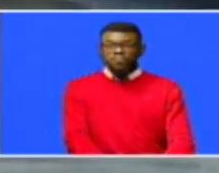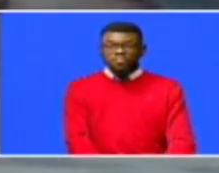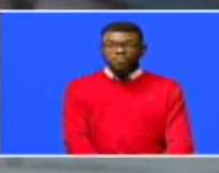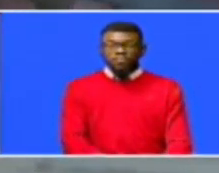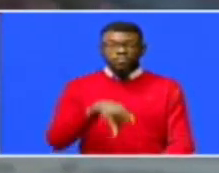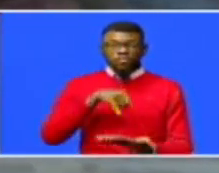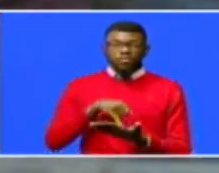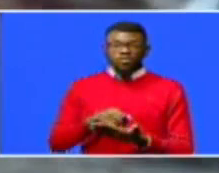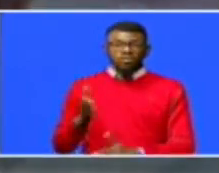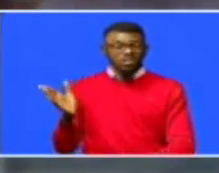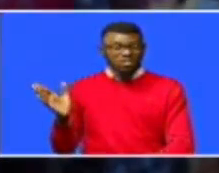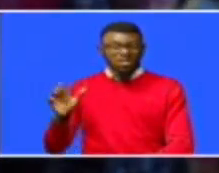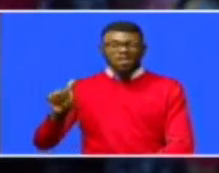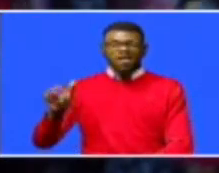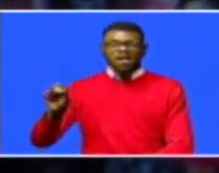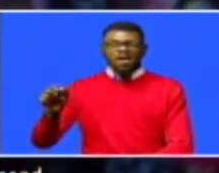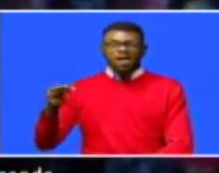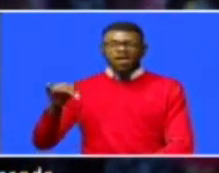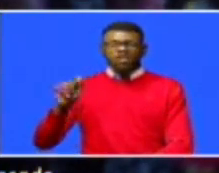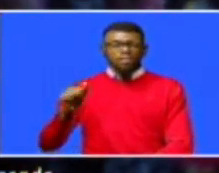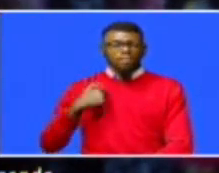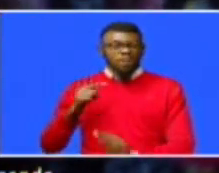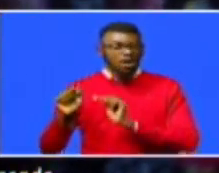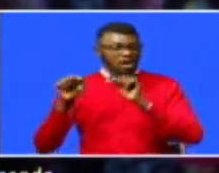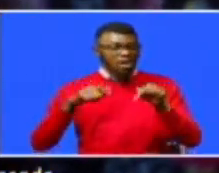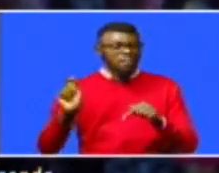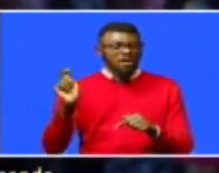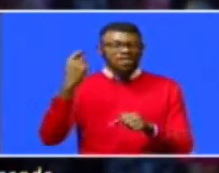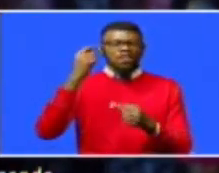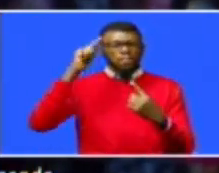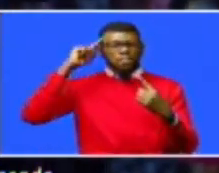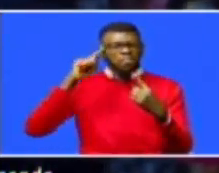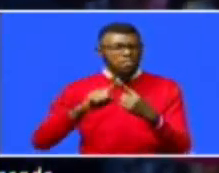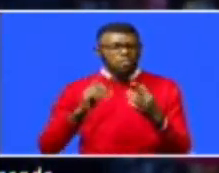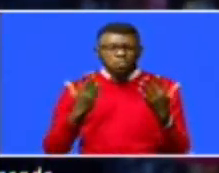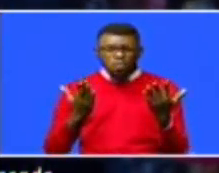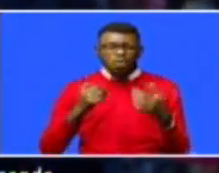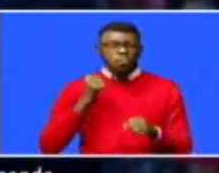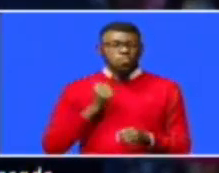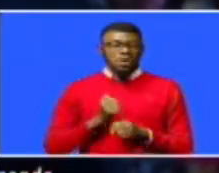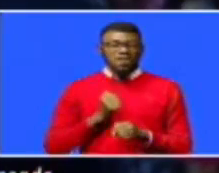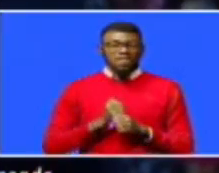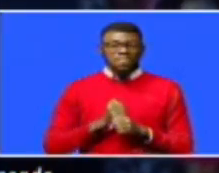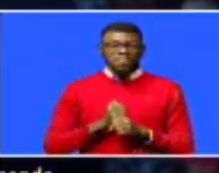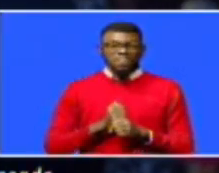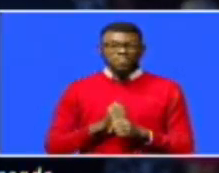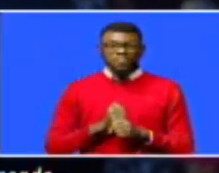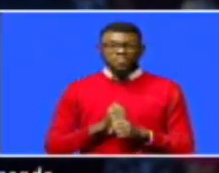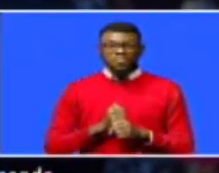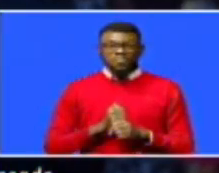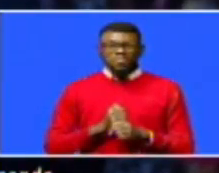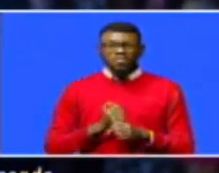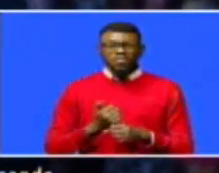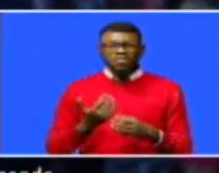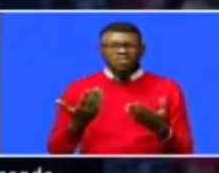them is young Ashia Mary. Kenya nilikuja kufanya kazi. Nilikuja kufanya kazi bile